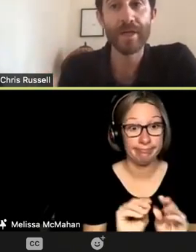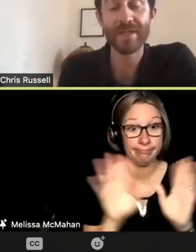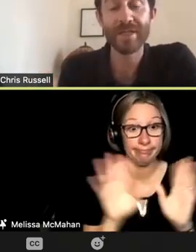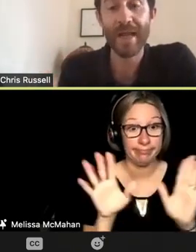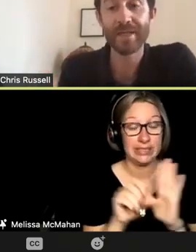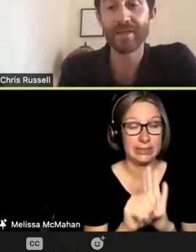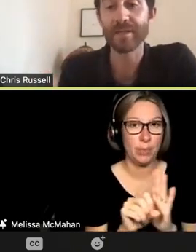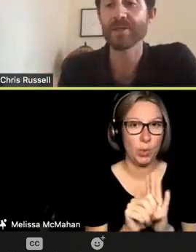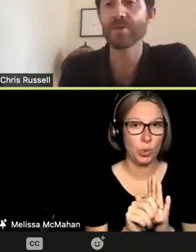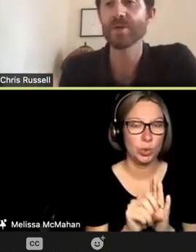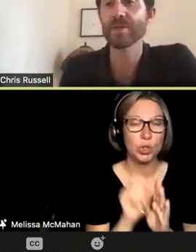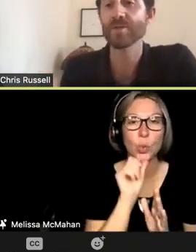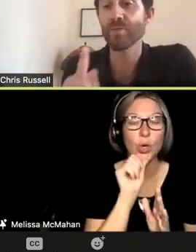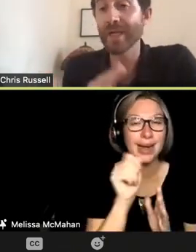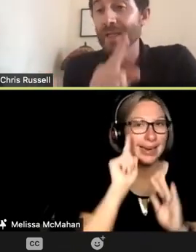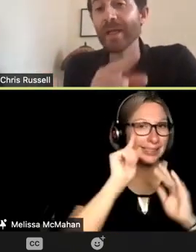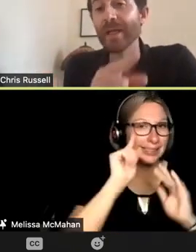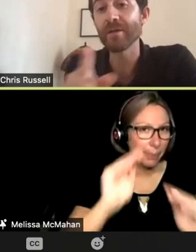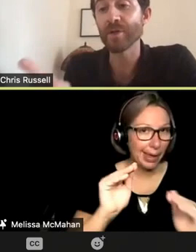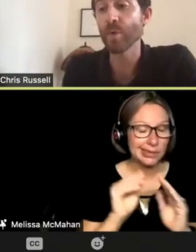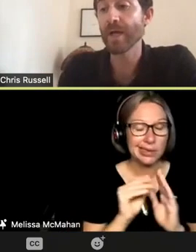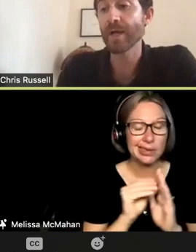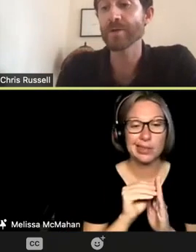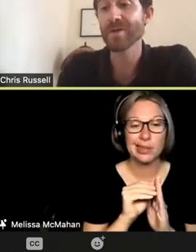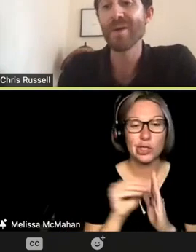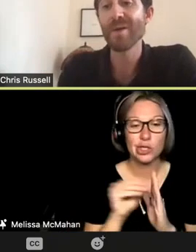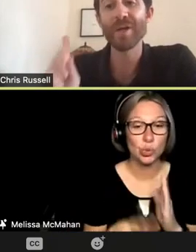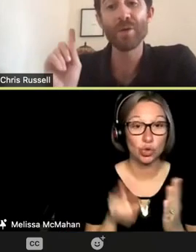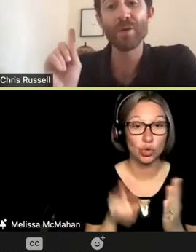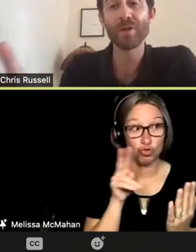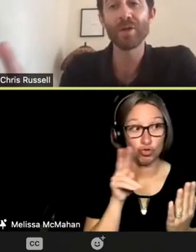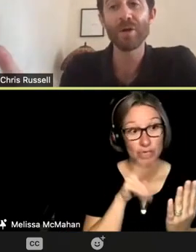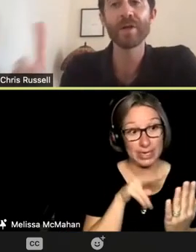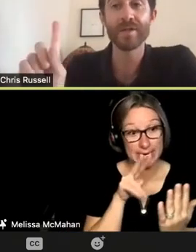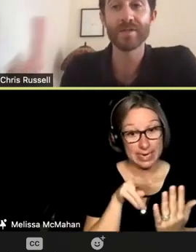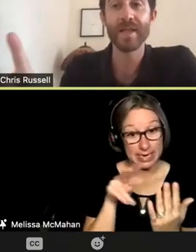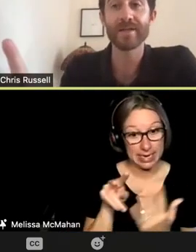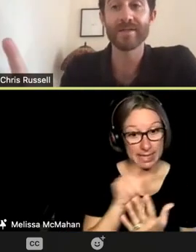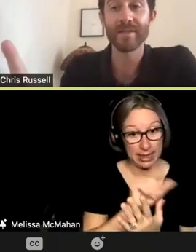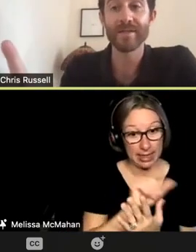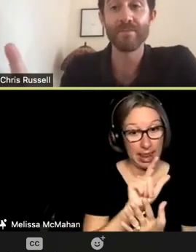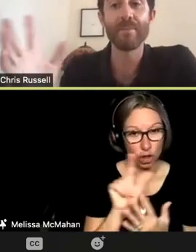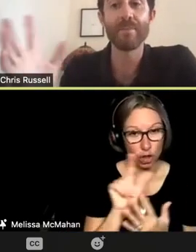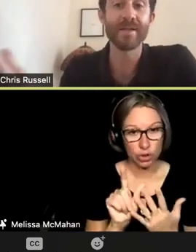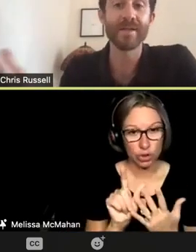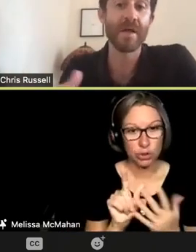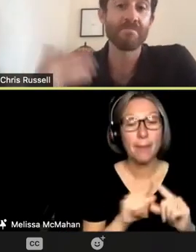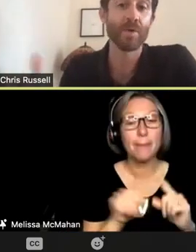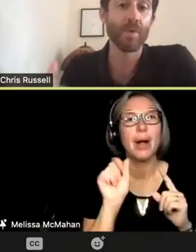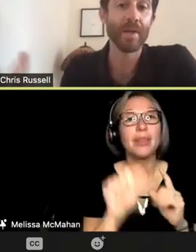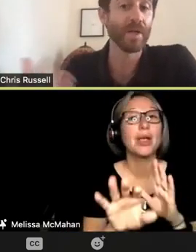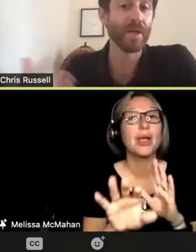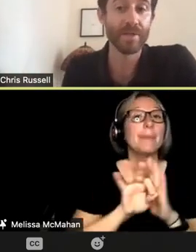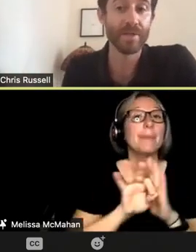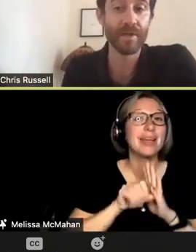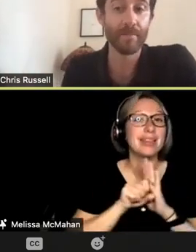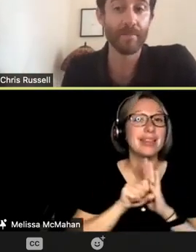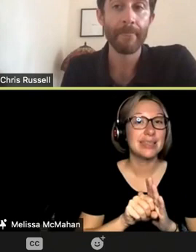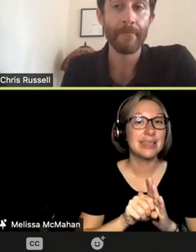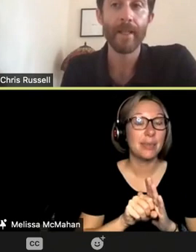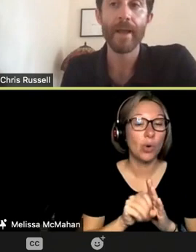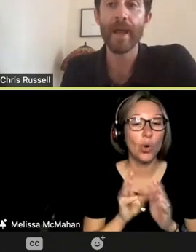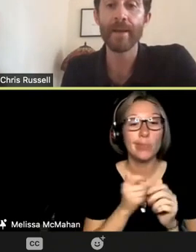we're not actually expecting that the student is reading the individual letters, but they could be learning to select a symbol based on the repeated